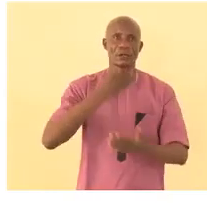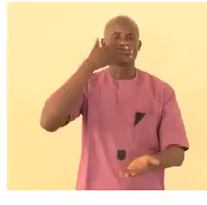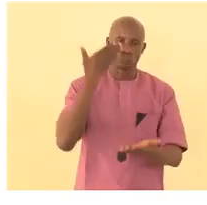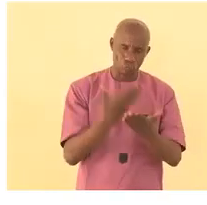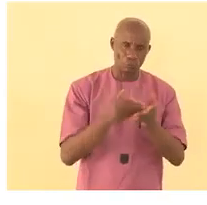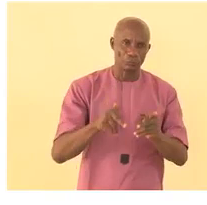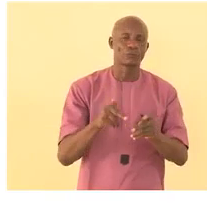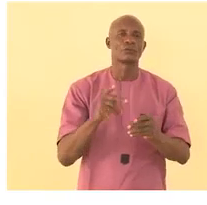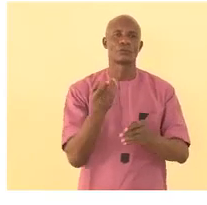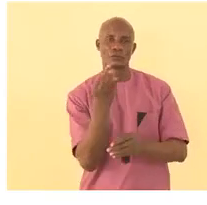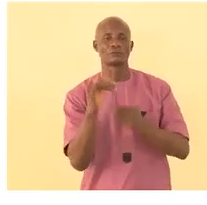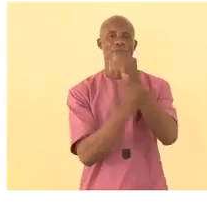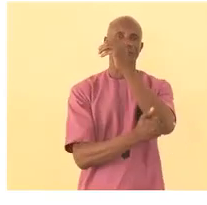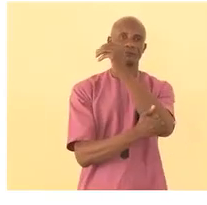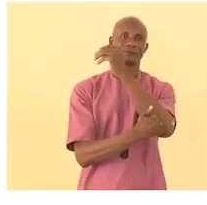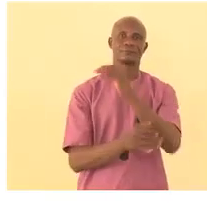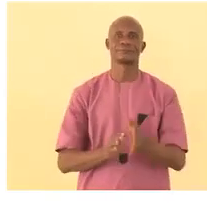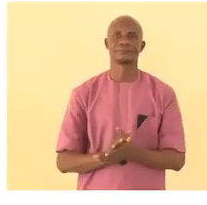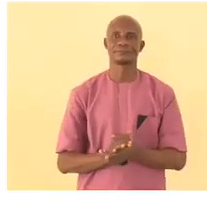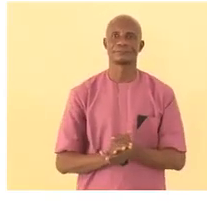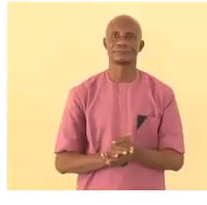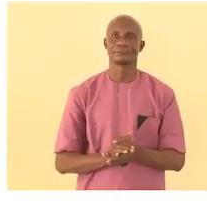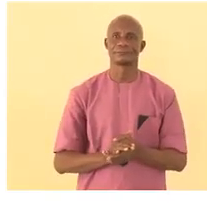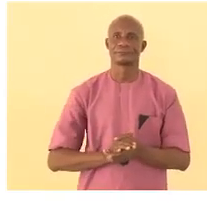citizens of the country?